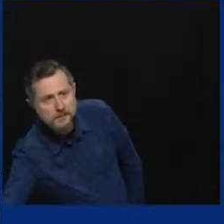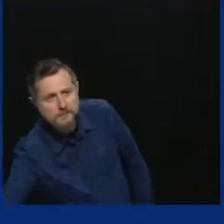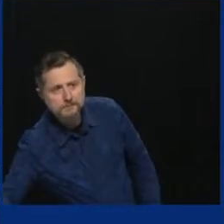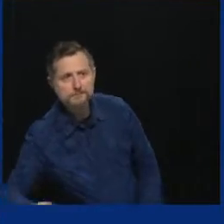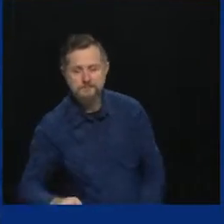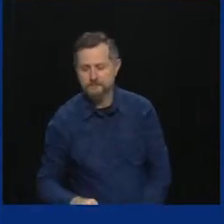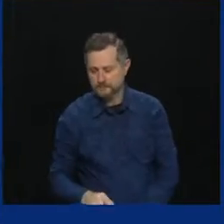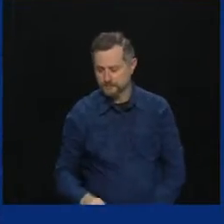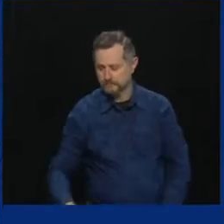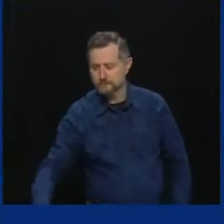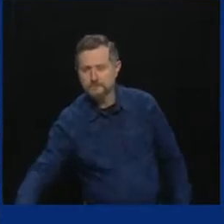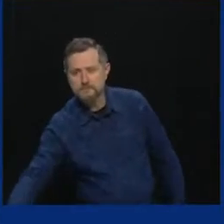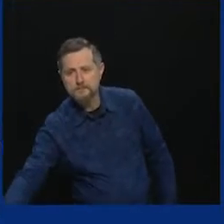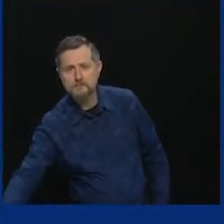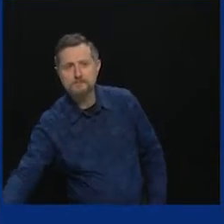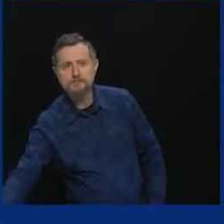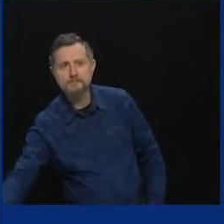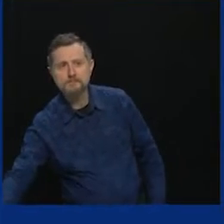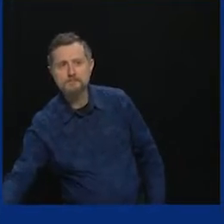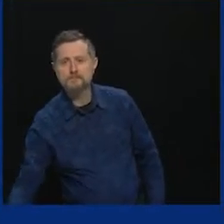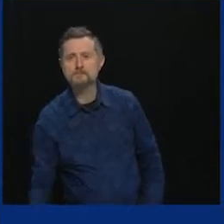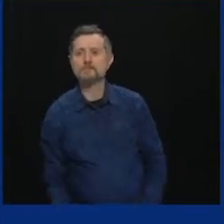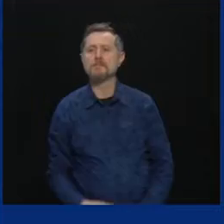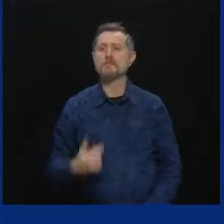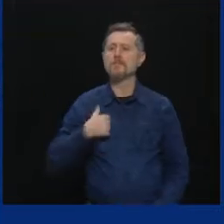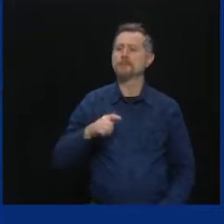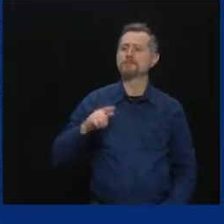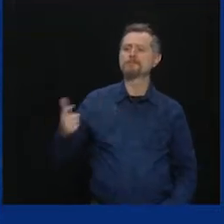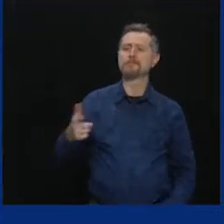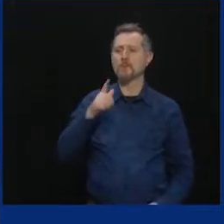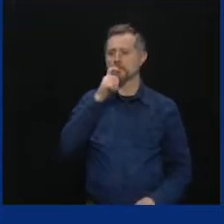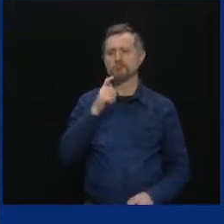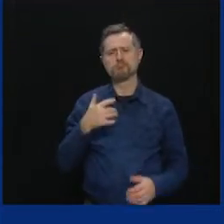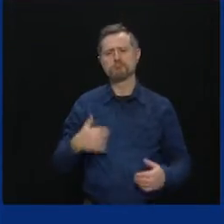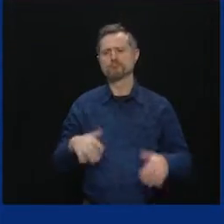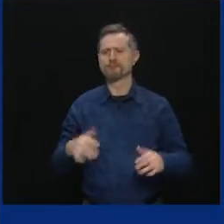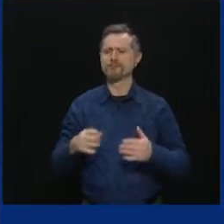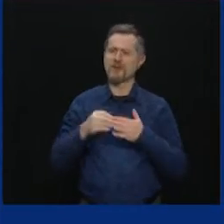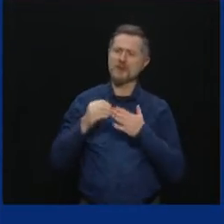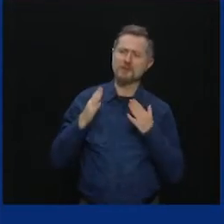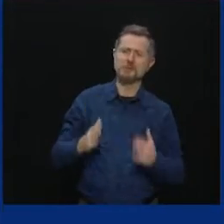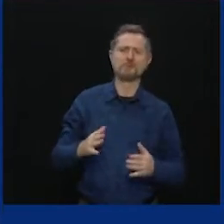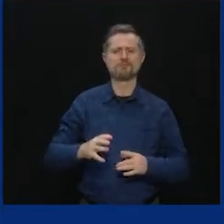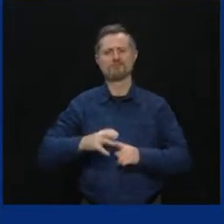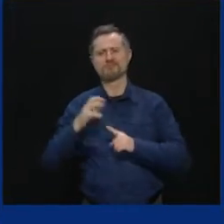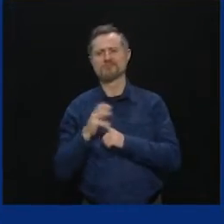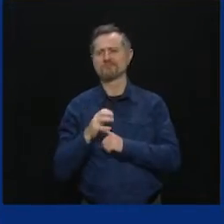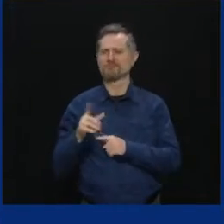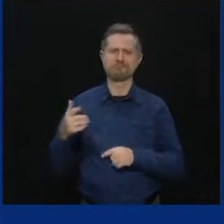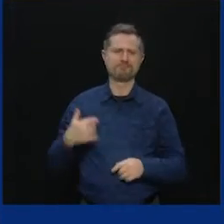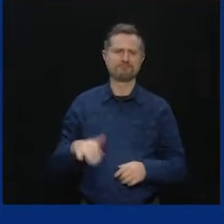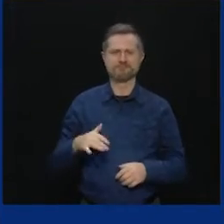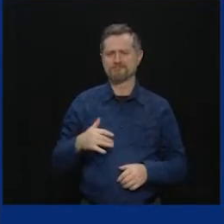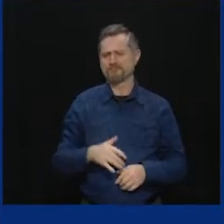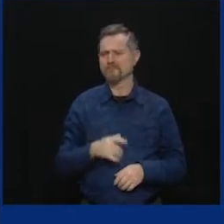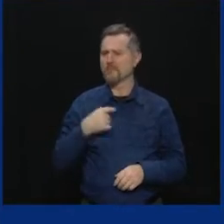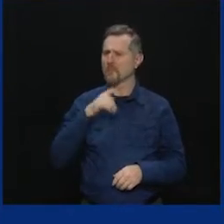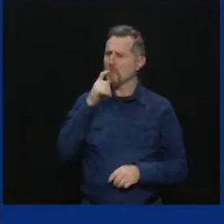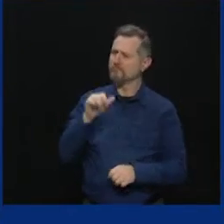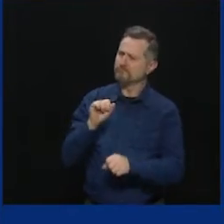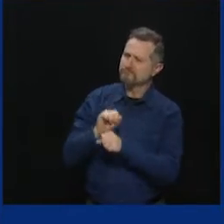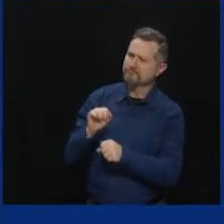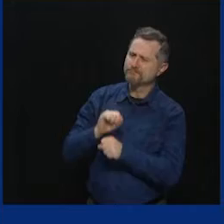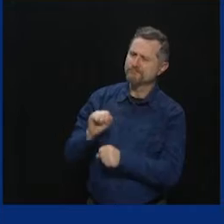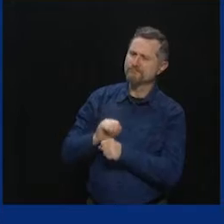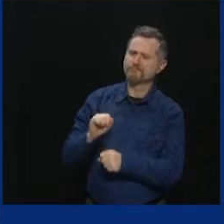And with that, I want to bring up a true champion, someone who, again, has been tireless in his pursuit of finding answers,